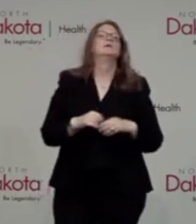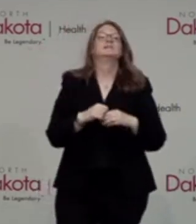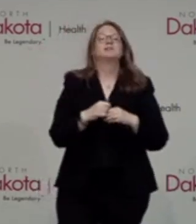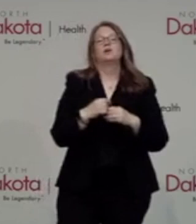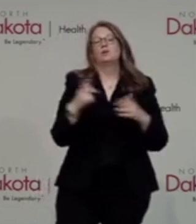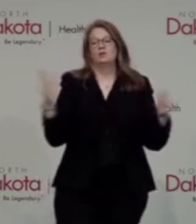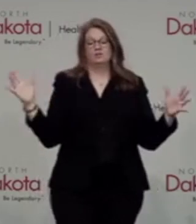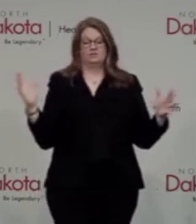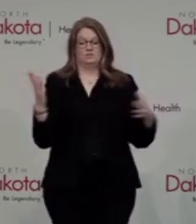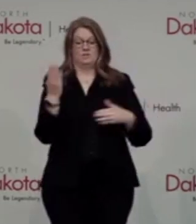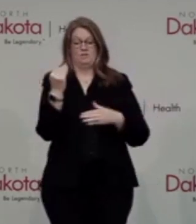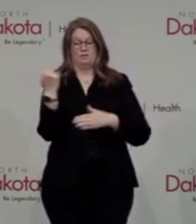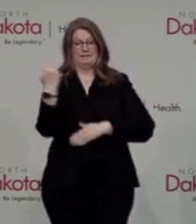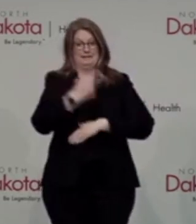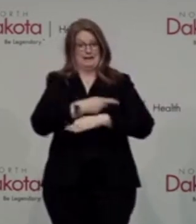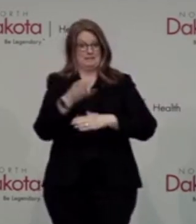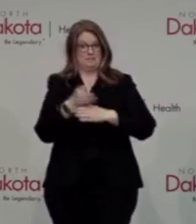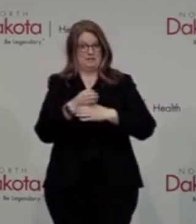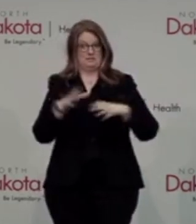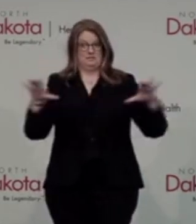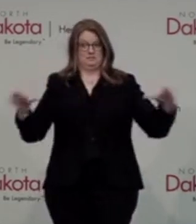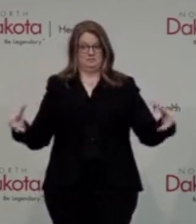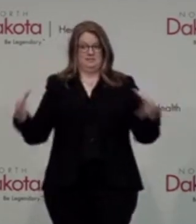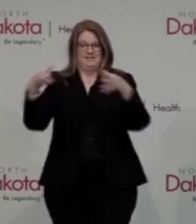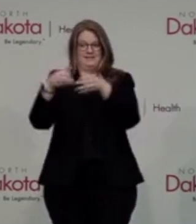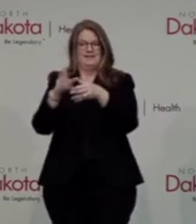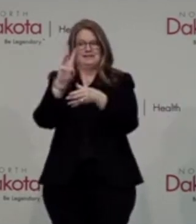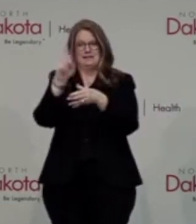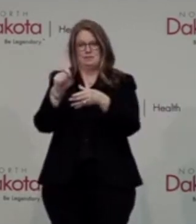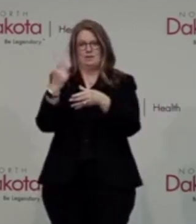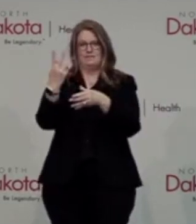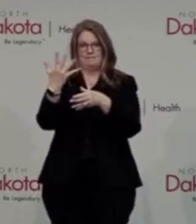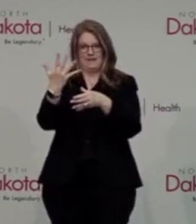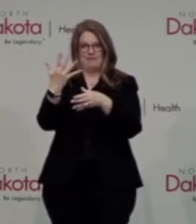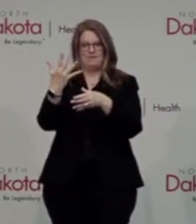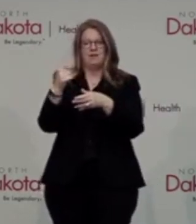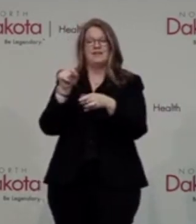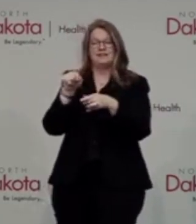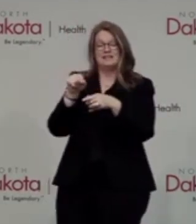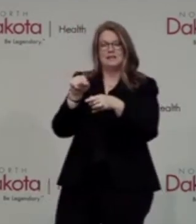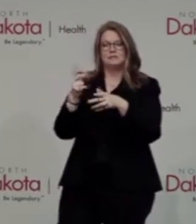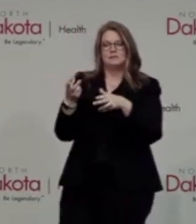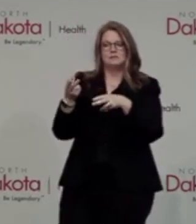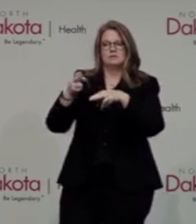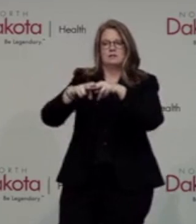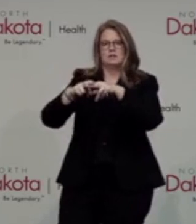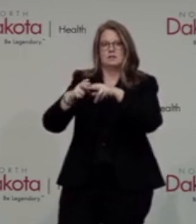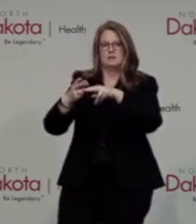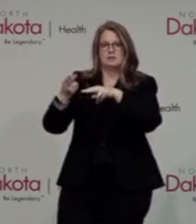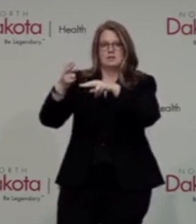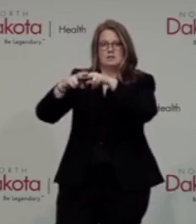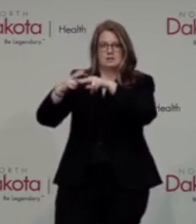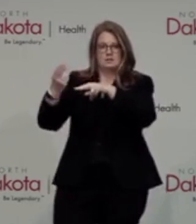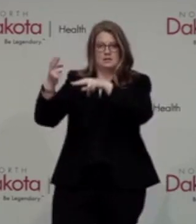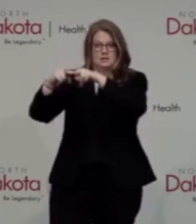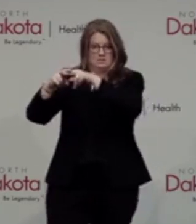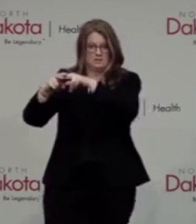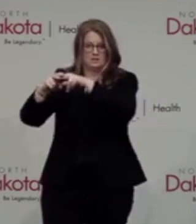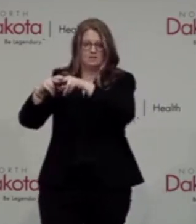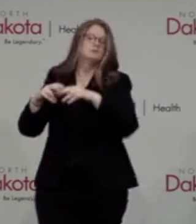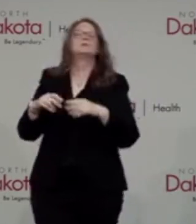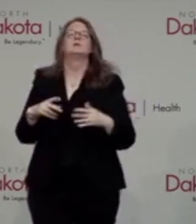14-day positivity rate is 6.5, and that continues to inch up. Comparing this, now that we can